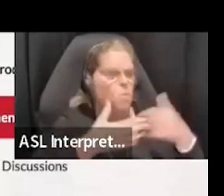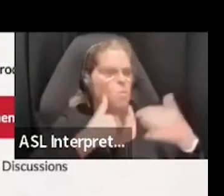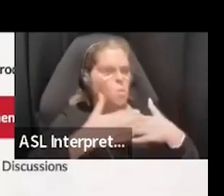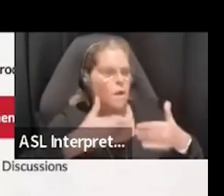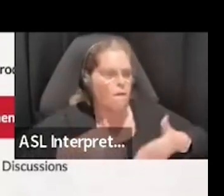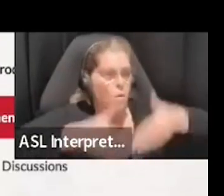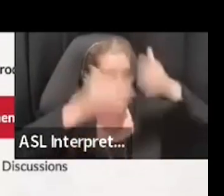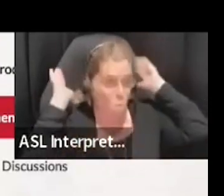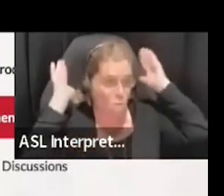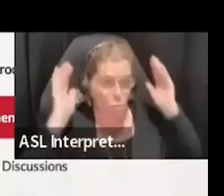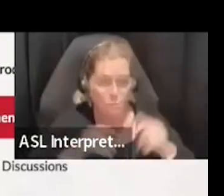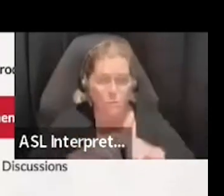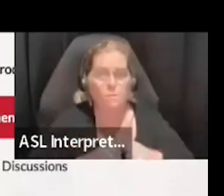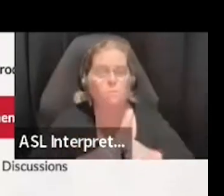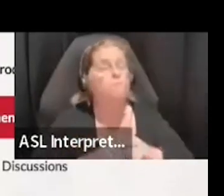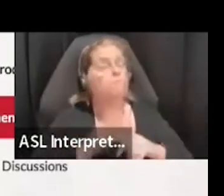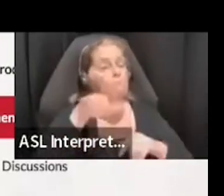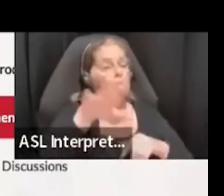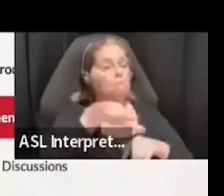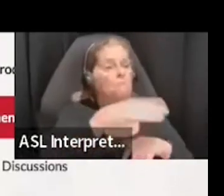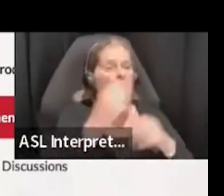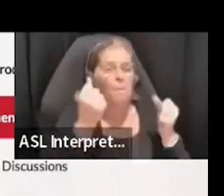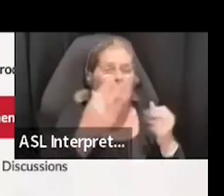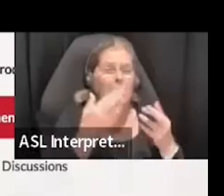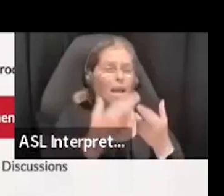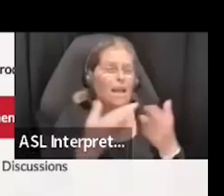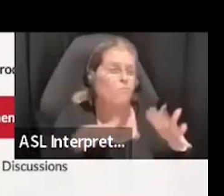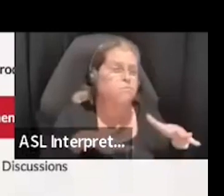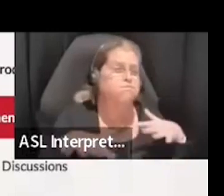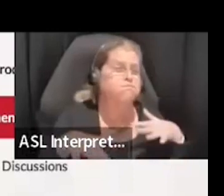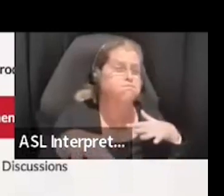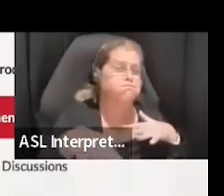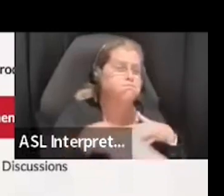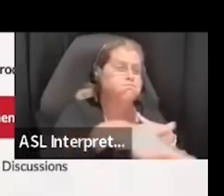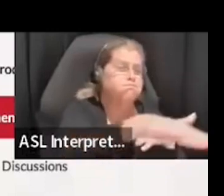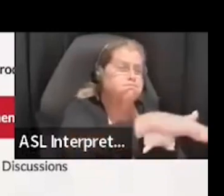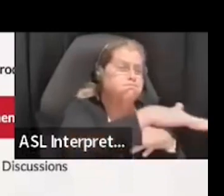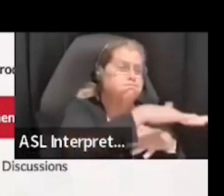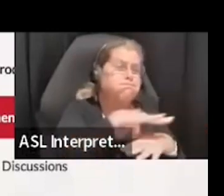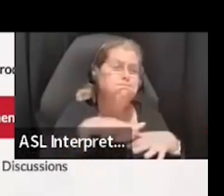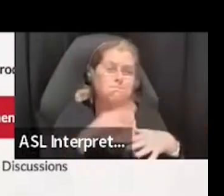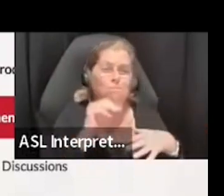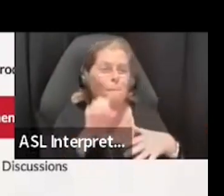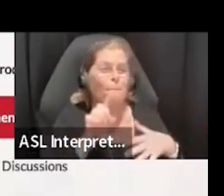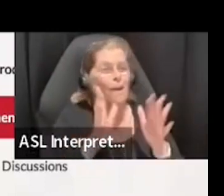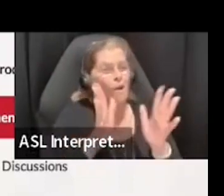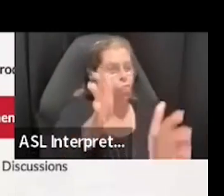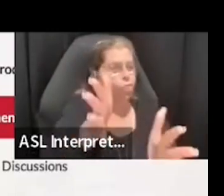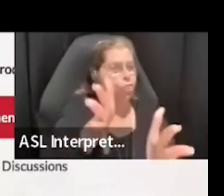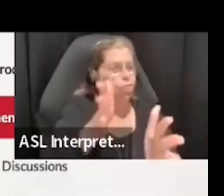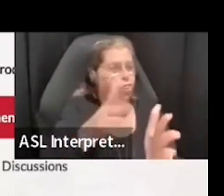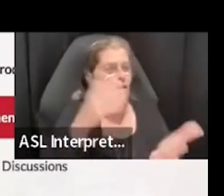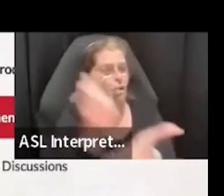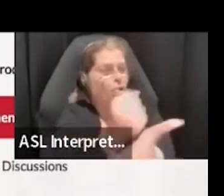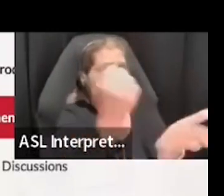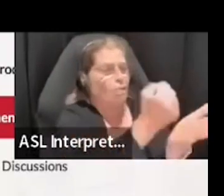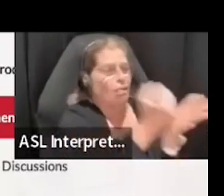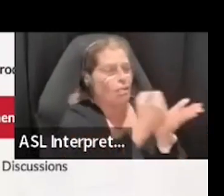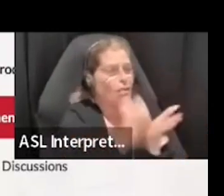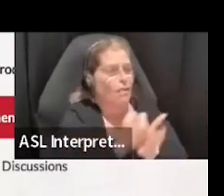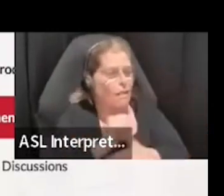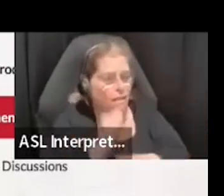overwhelmed. There are many untapped resources in our state that we are currently not utilizing in our